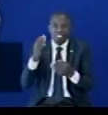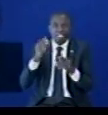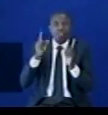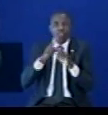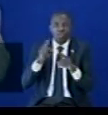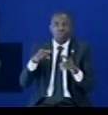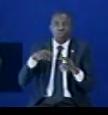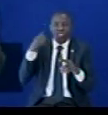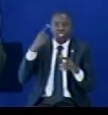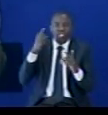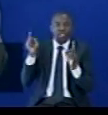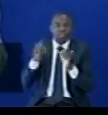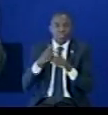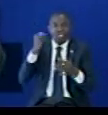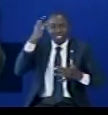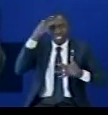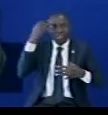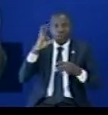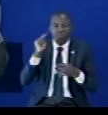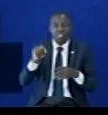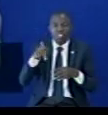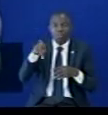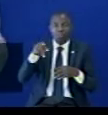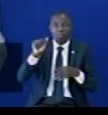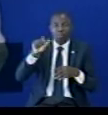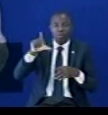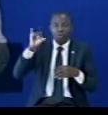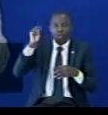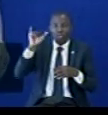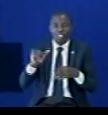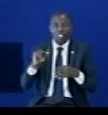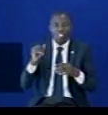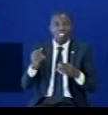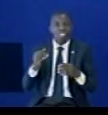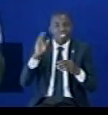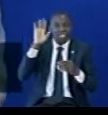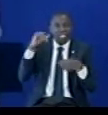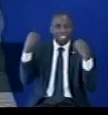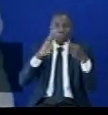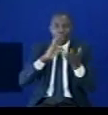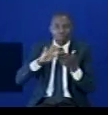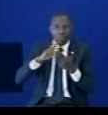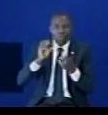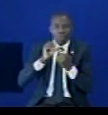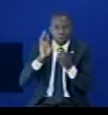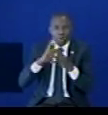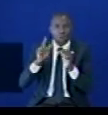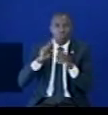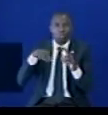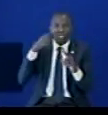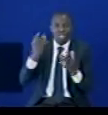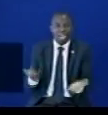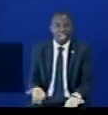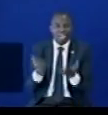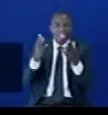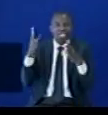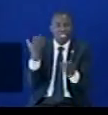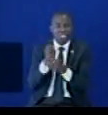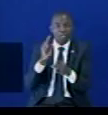thee, or to say, arise and take up thy bed and walk? Then in verse